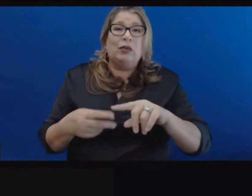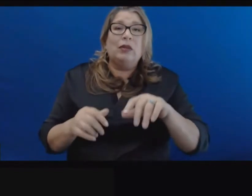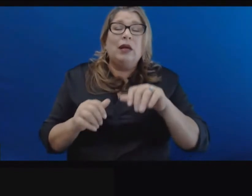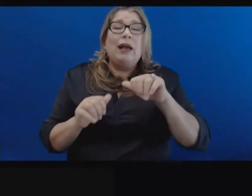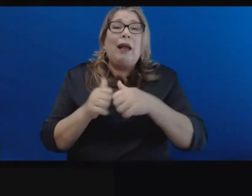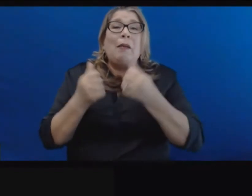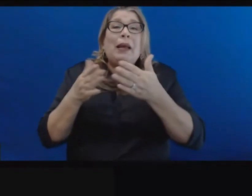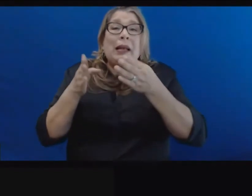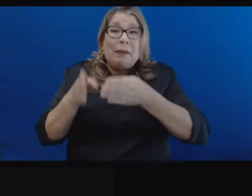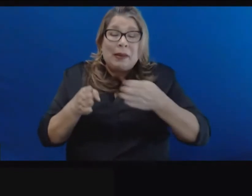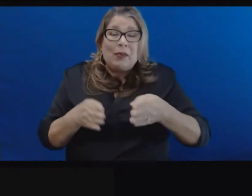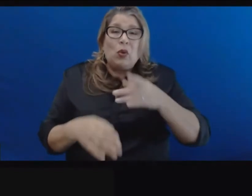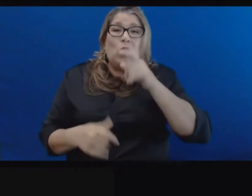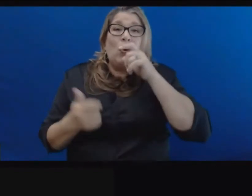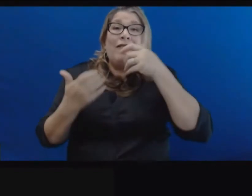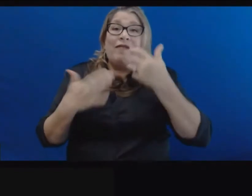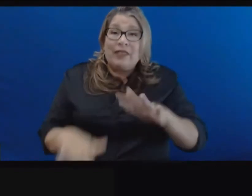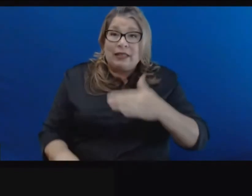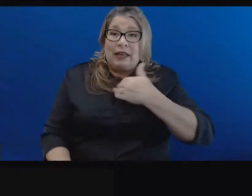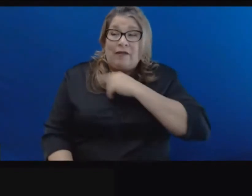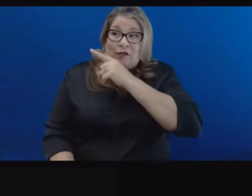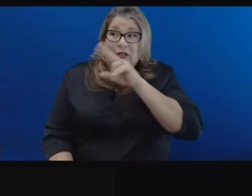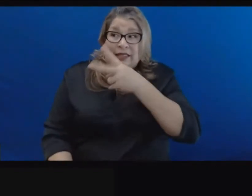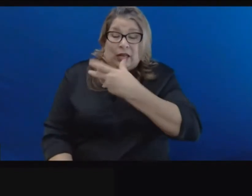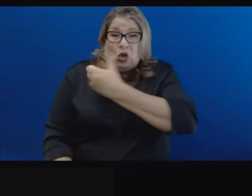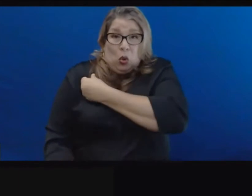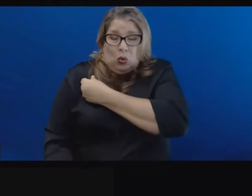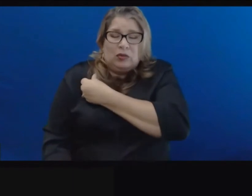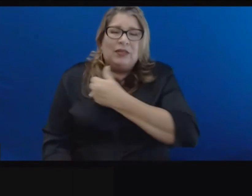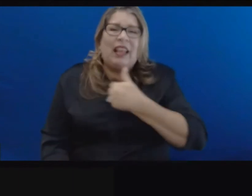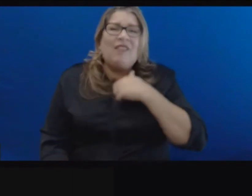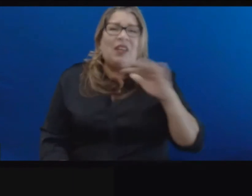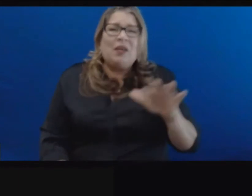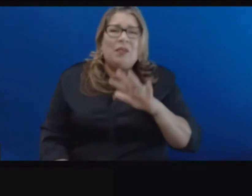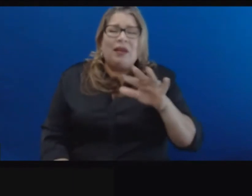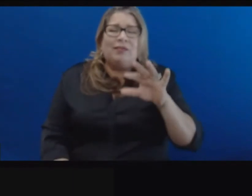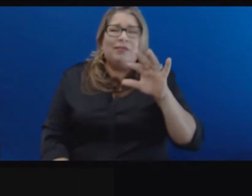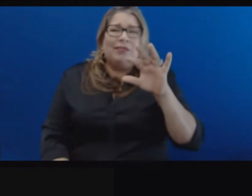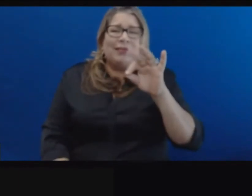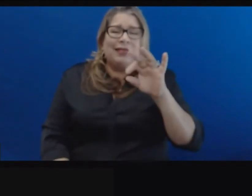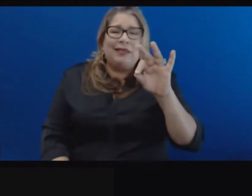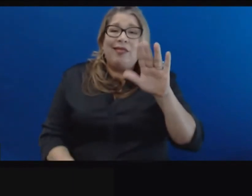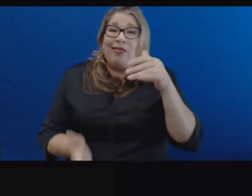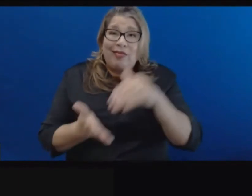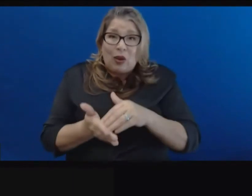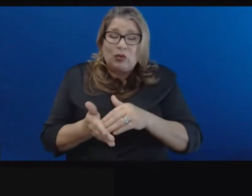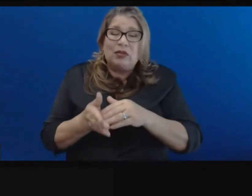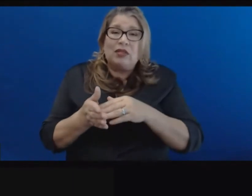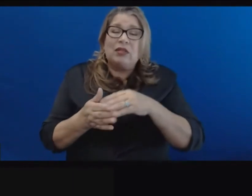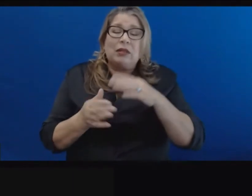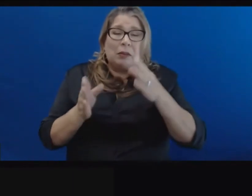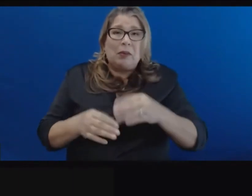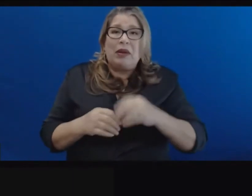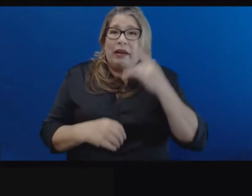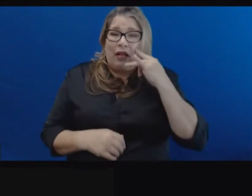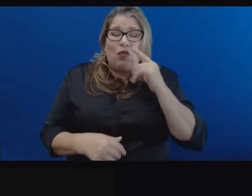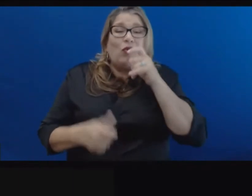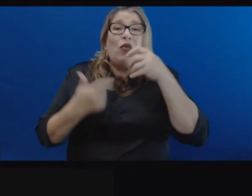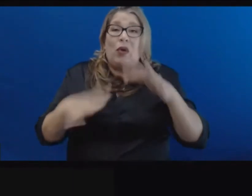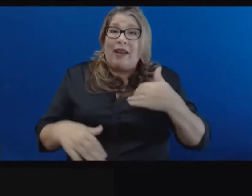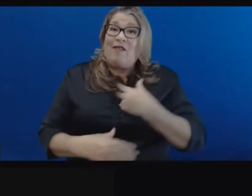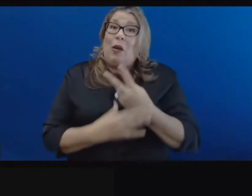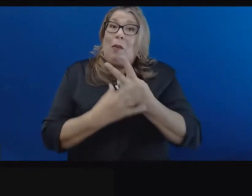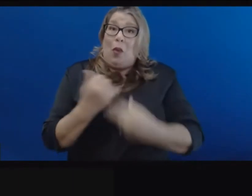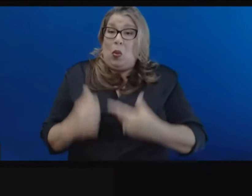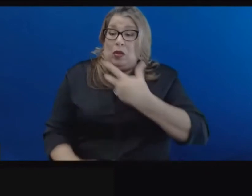99,000 Californians, a little over 99,000 Californians have received both shots in the series. And yes, that's